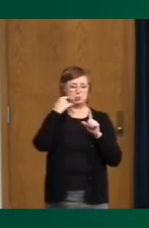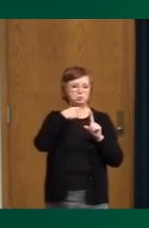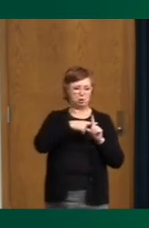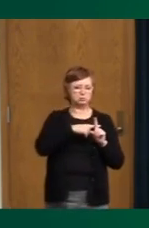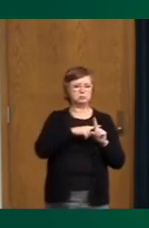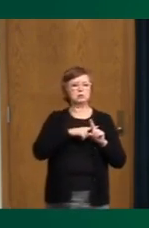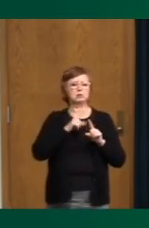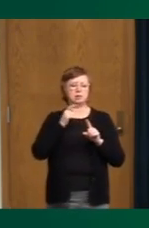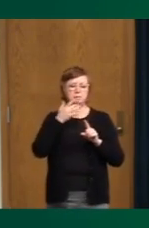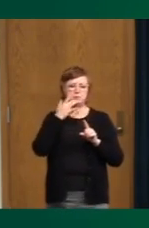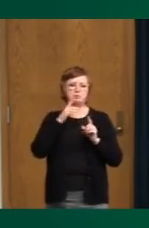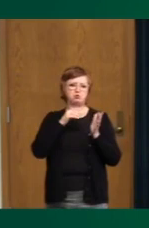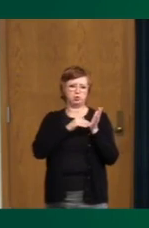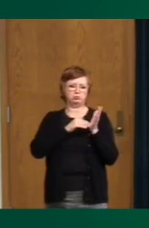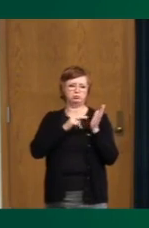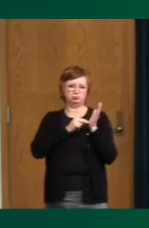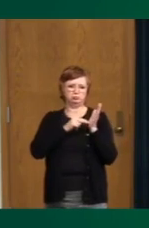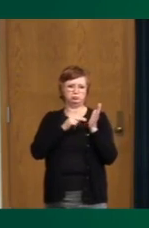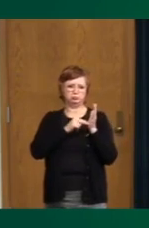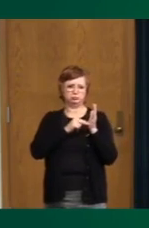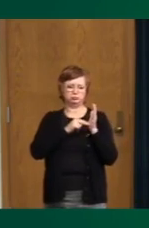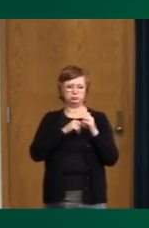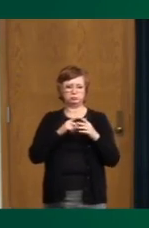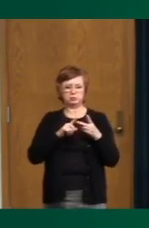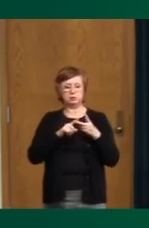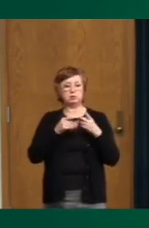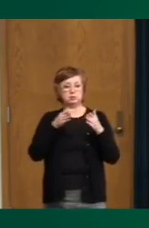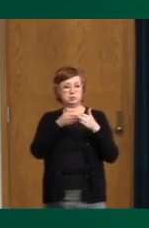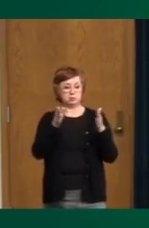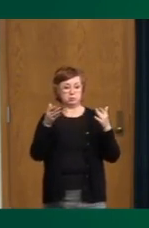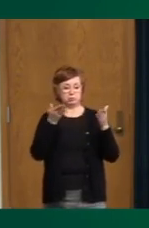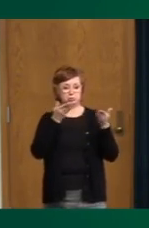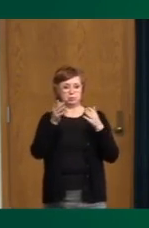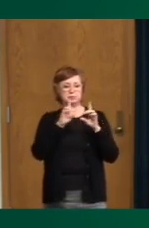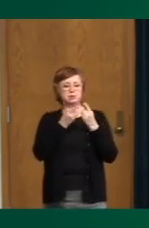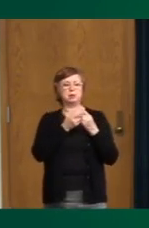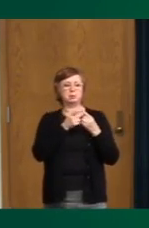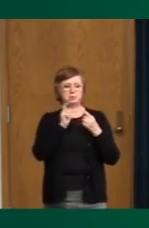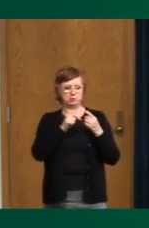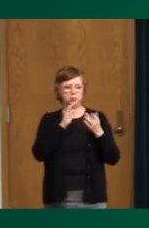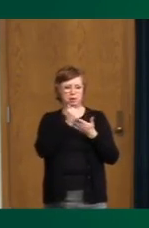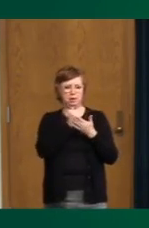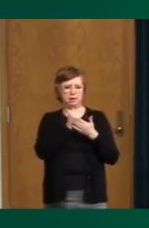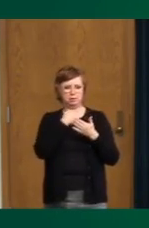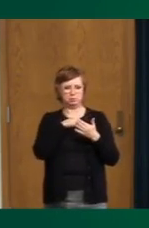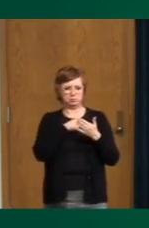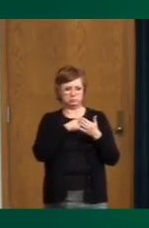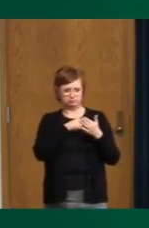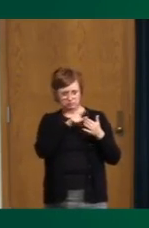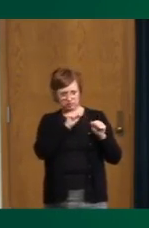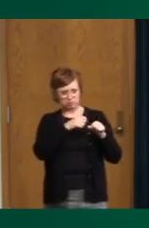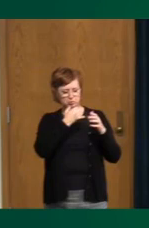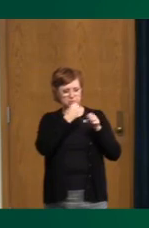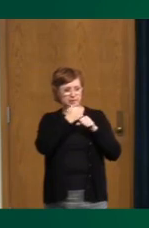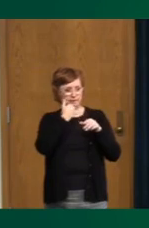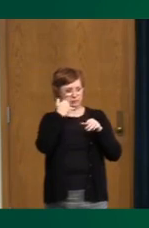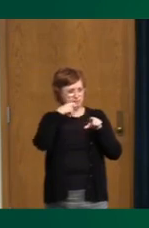public service that is going to be able to work with us on some of these contact tracing